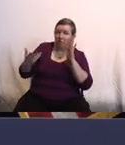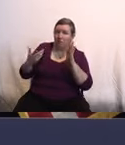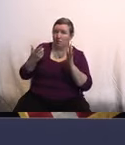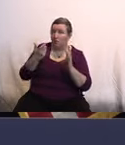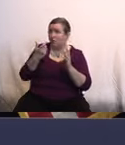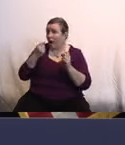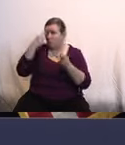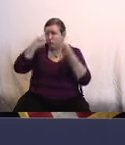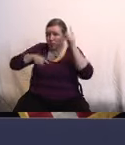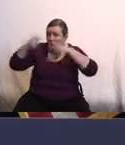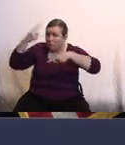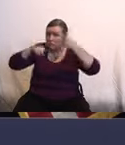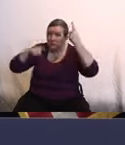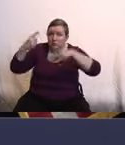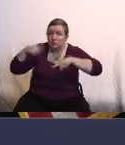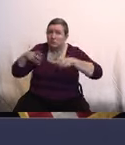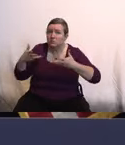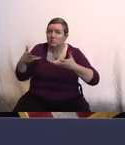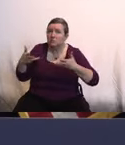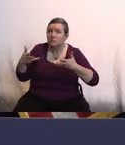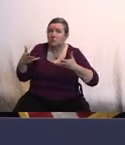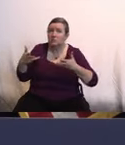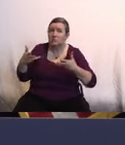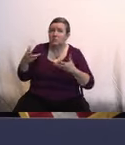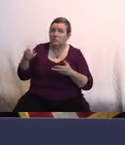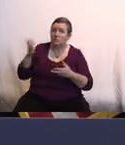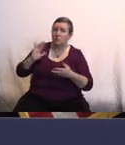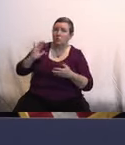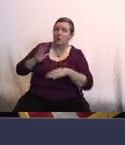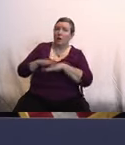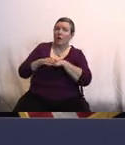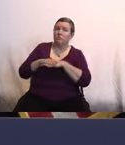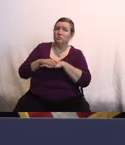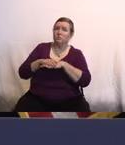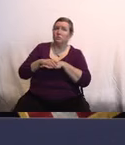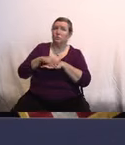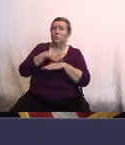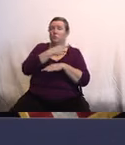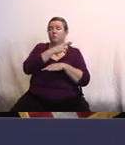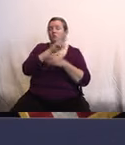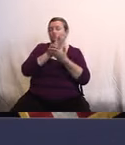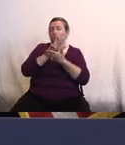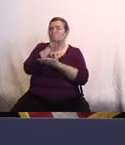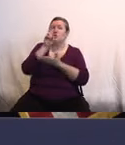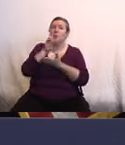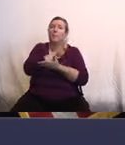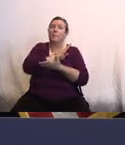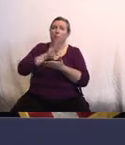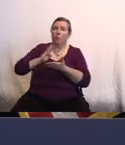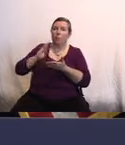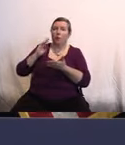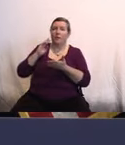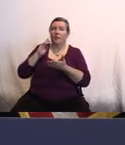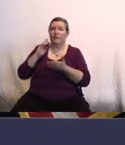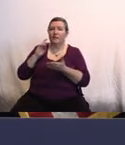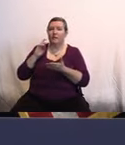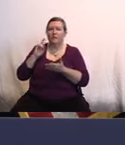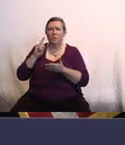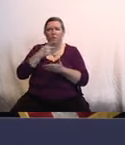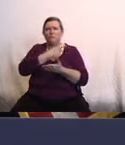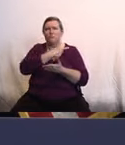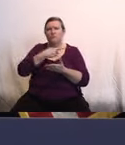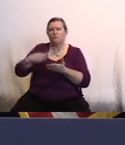officio member of the Princeton University Board, do you think that Princeton University should release the names of donors to the Princeton Gerrymandering